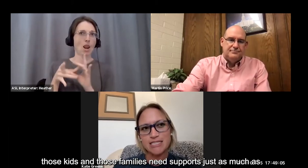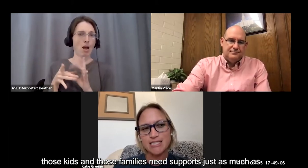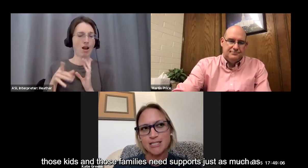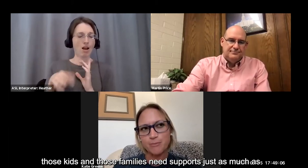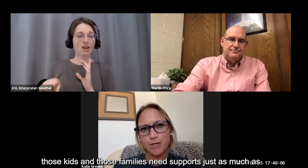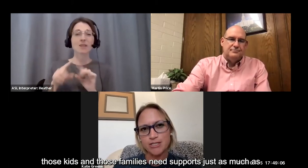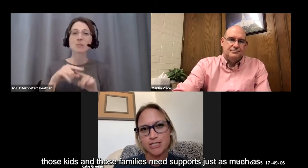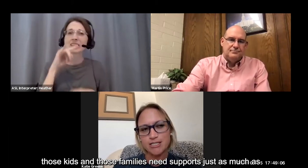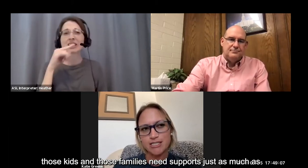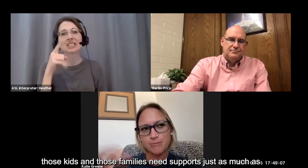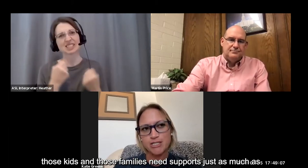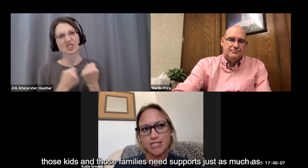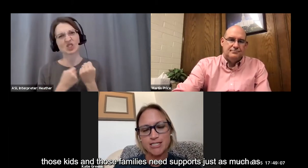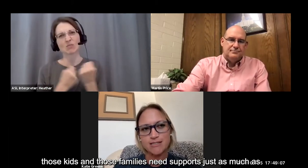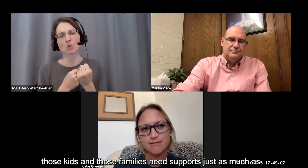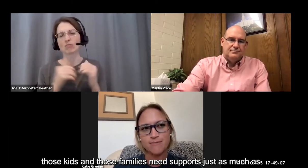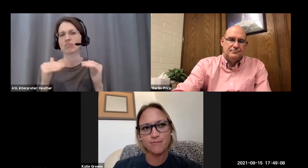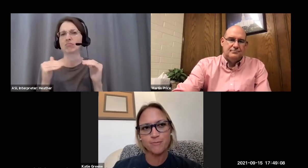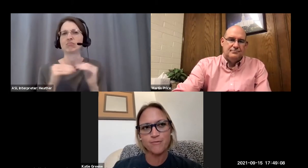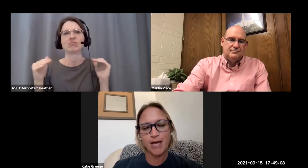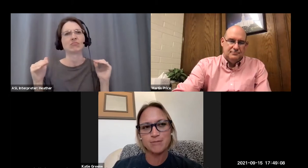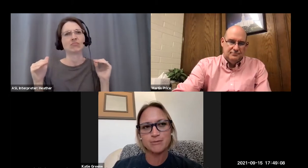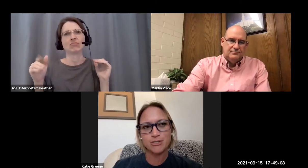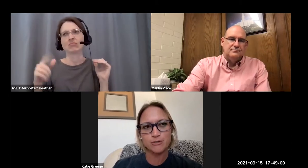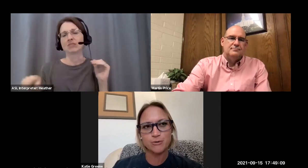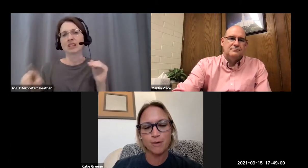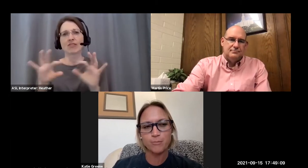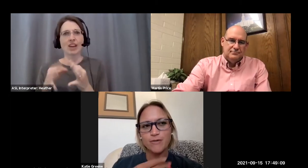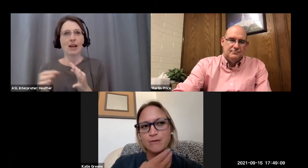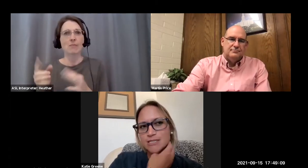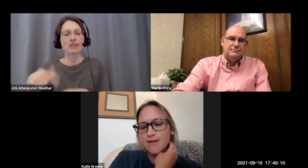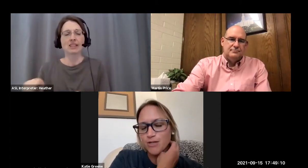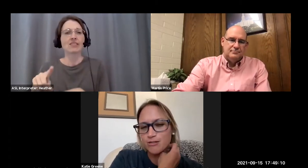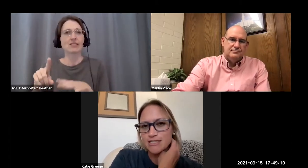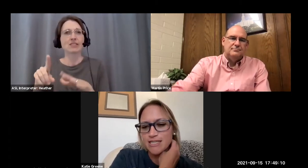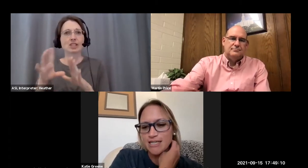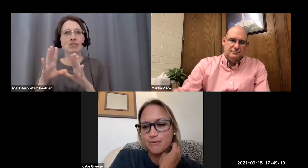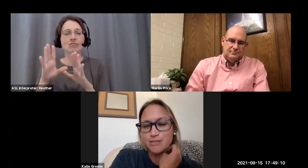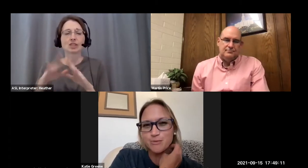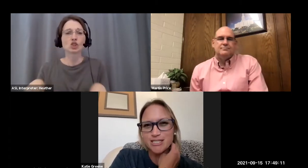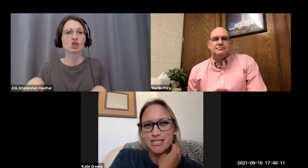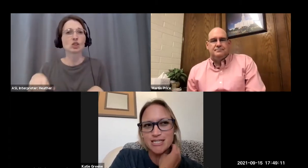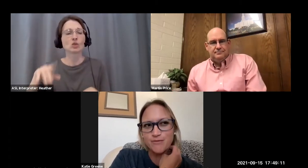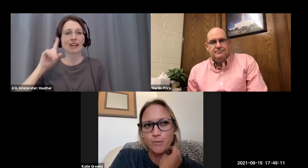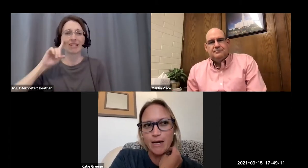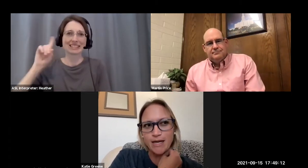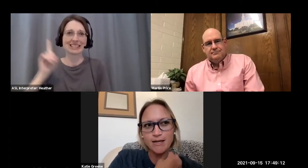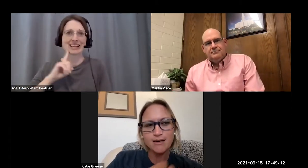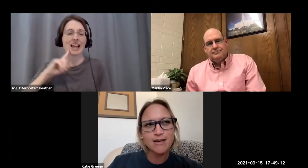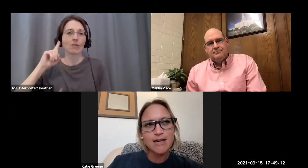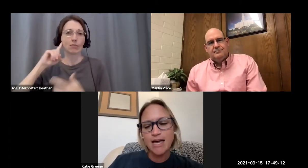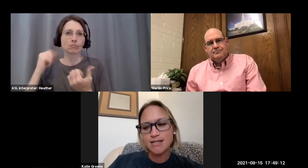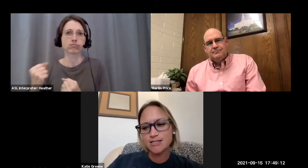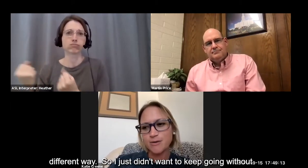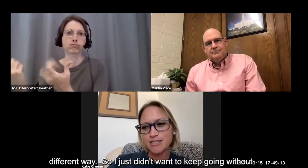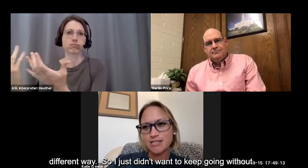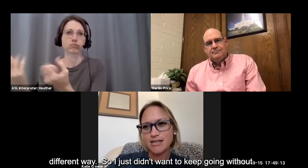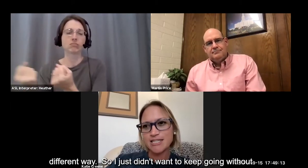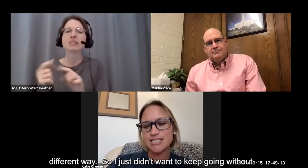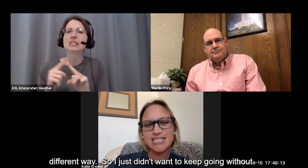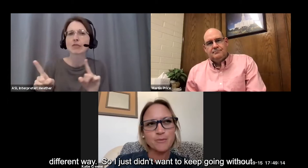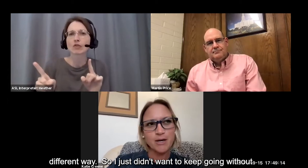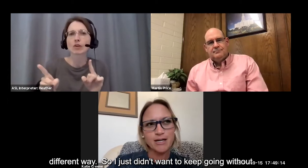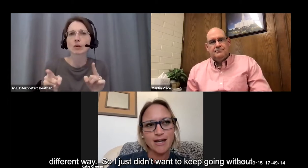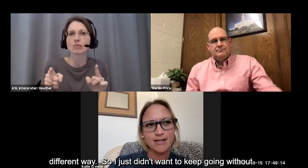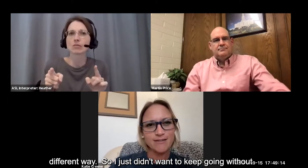those families need supports just as much as families with children who are profoundly deaf and using sign language, but just in a different way. And so